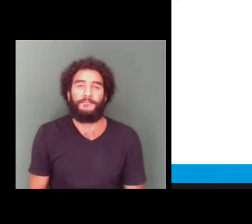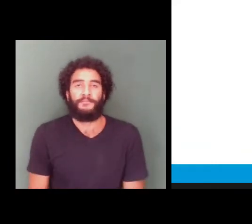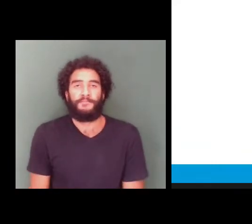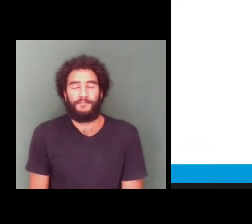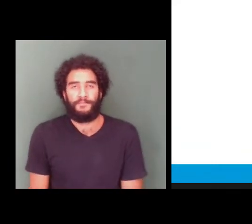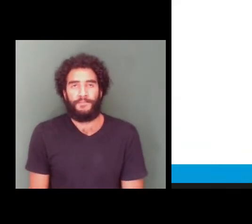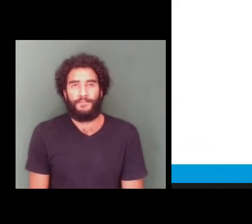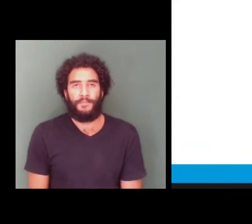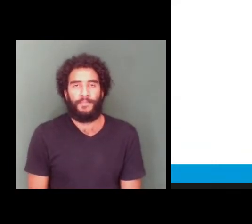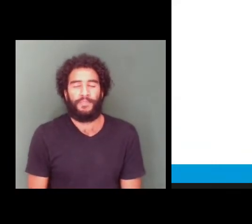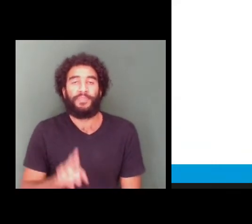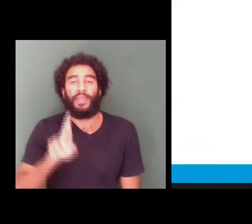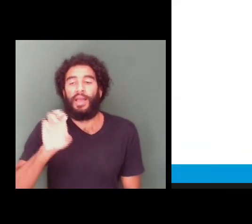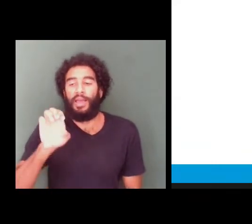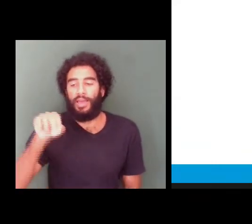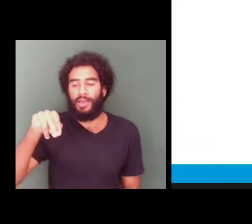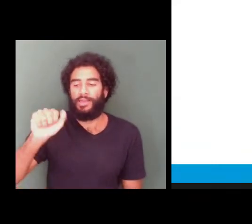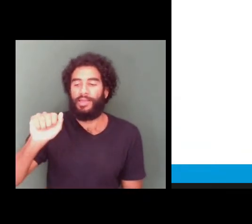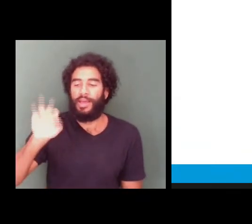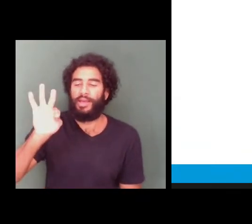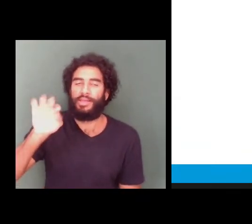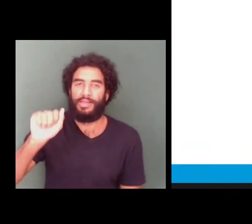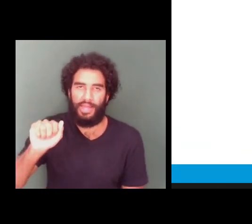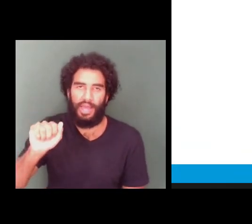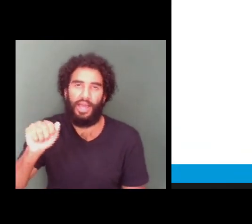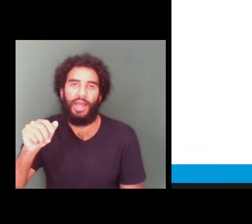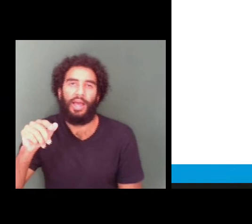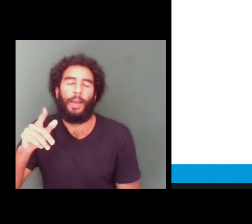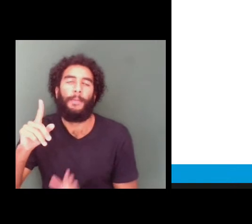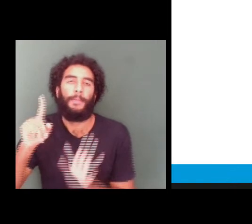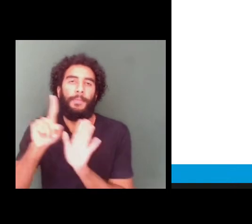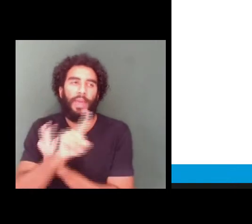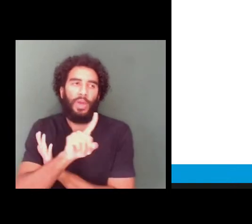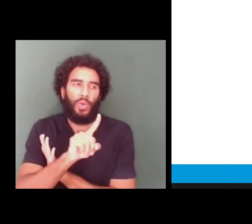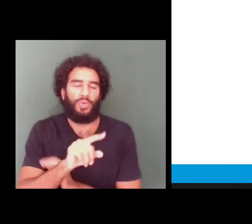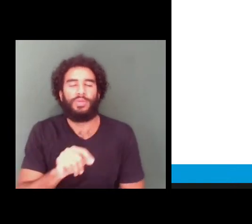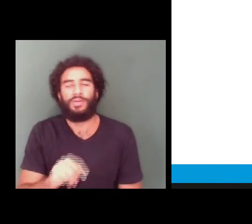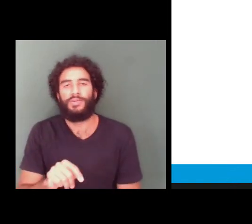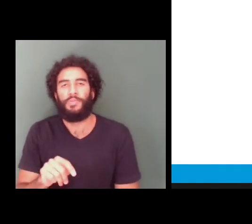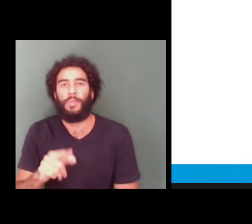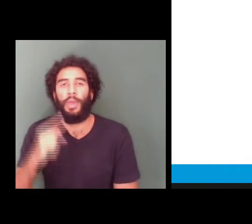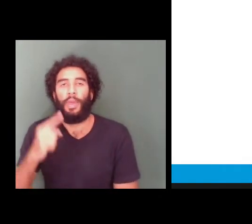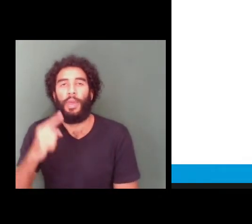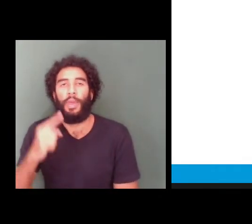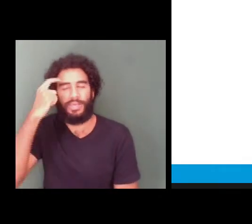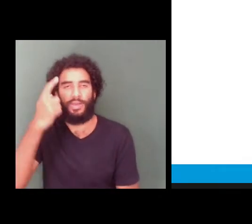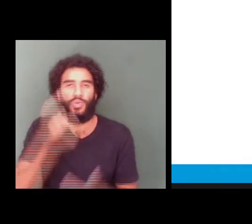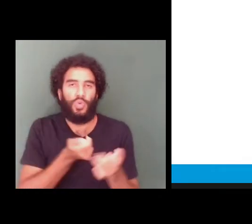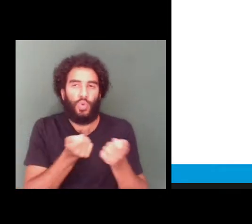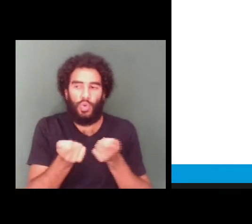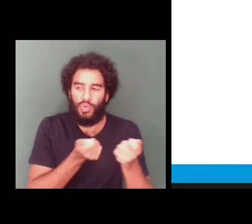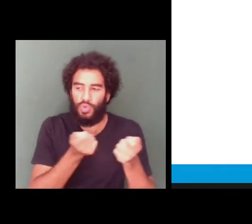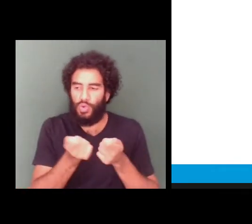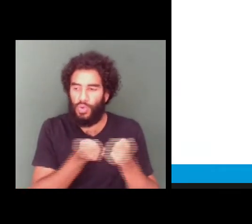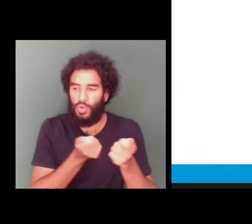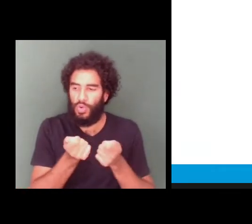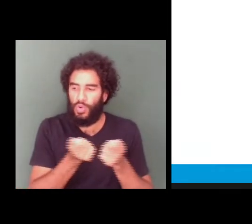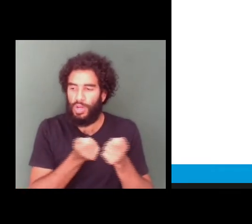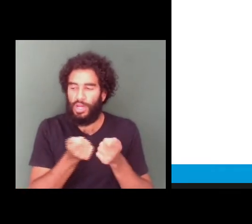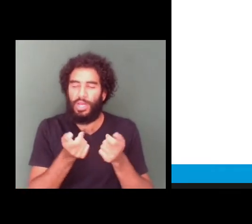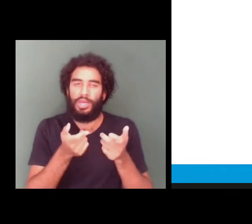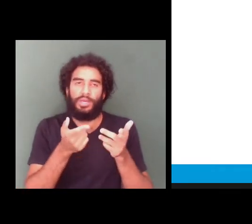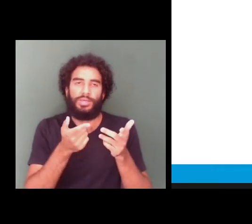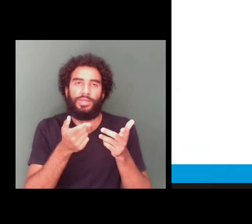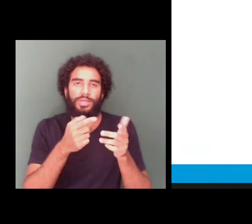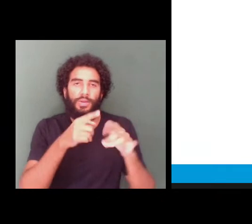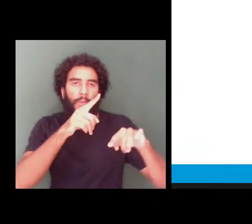knowledge. And Renata from Anvisa asks about the monitoring